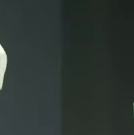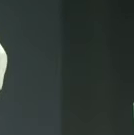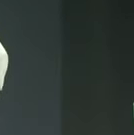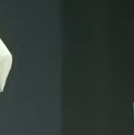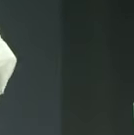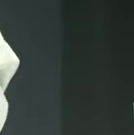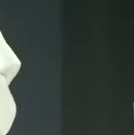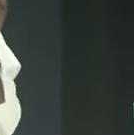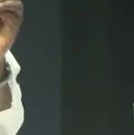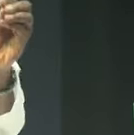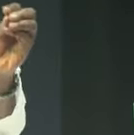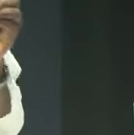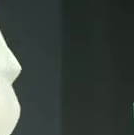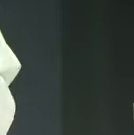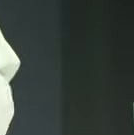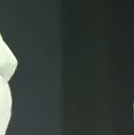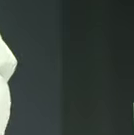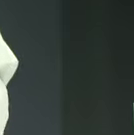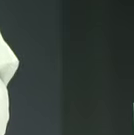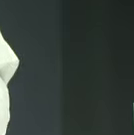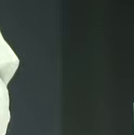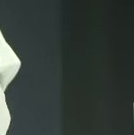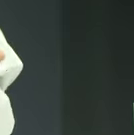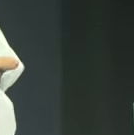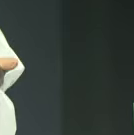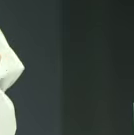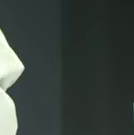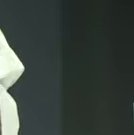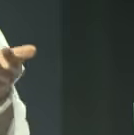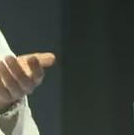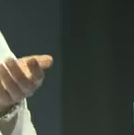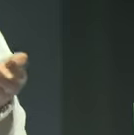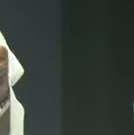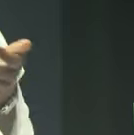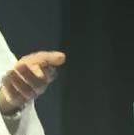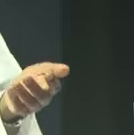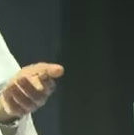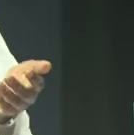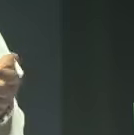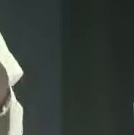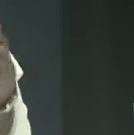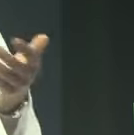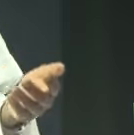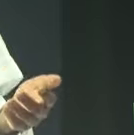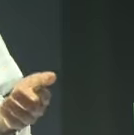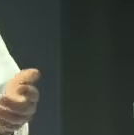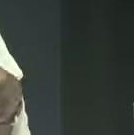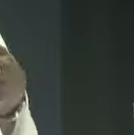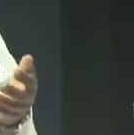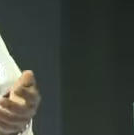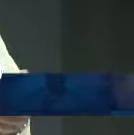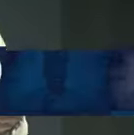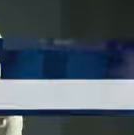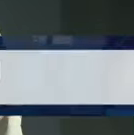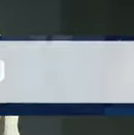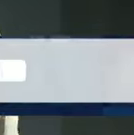Bayero University, they will allocate 100 to them. Okay, why 100? Why not 200? Why not 300? Okay, what are the facilities? What do you